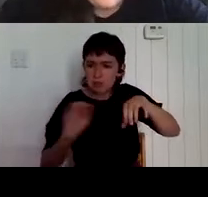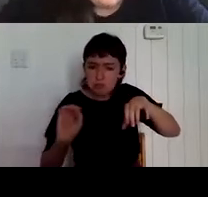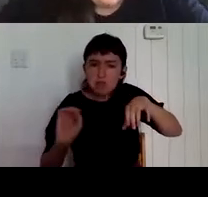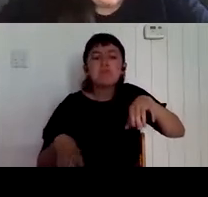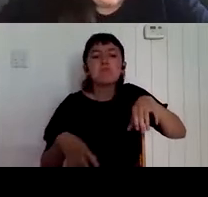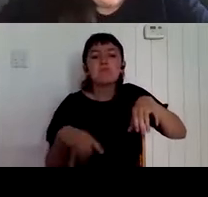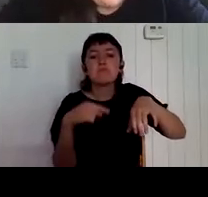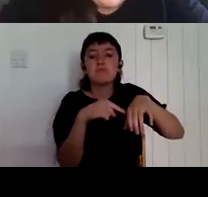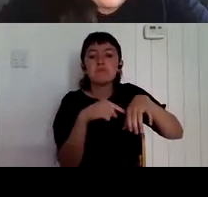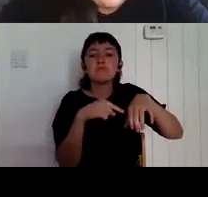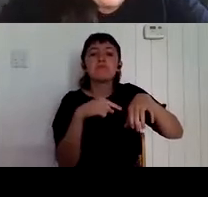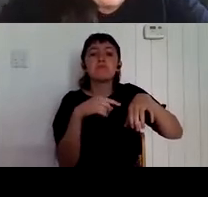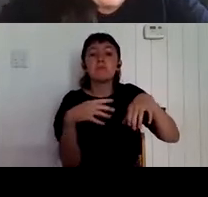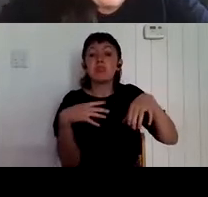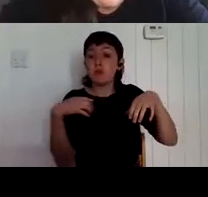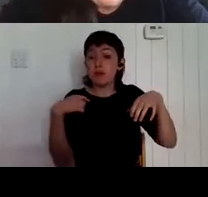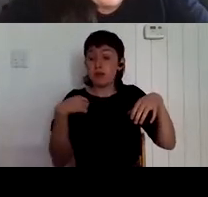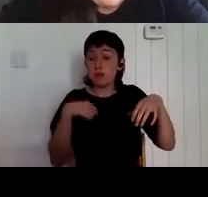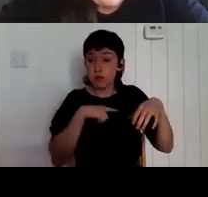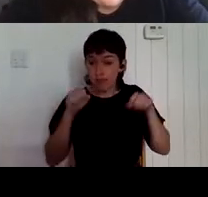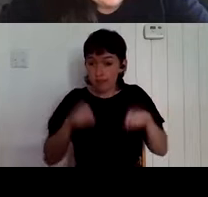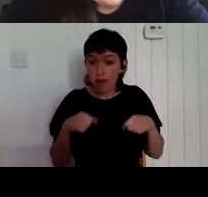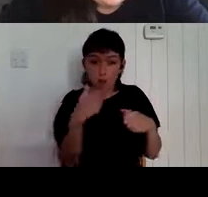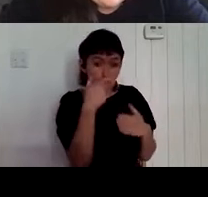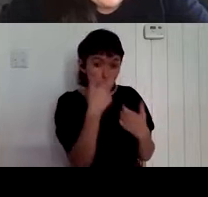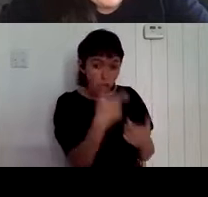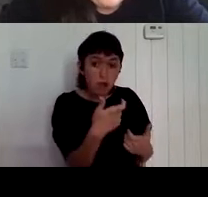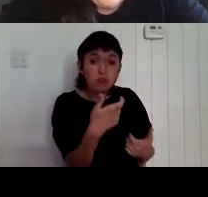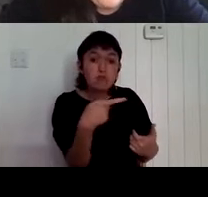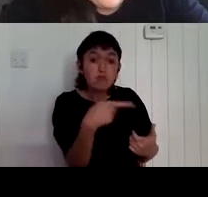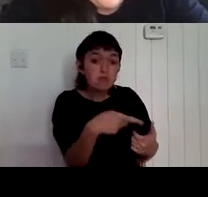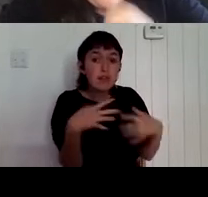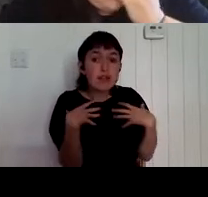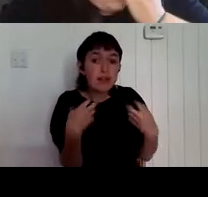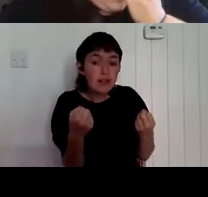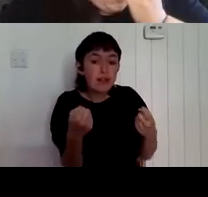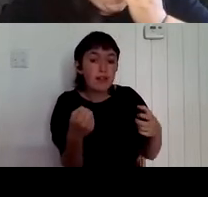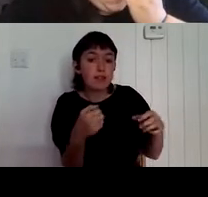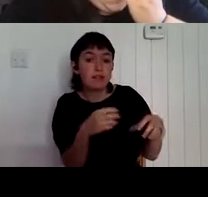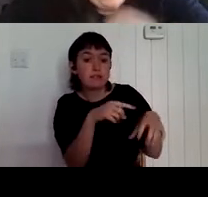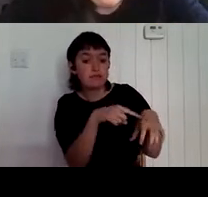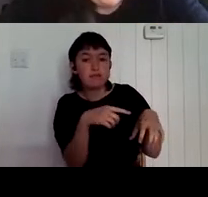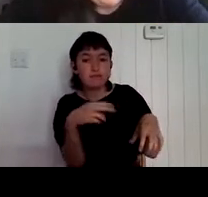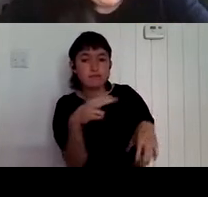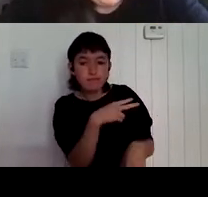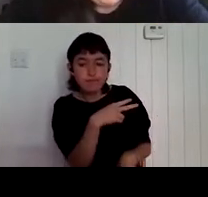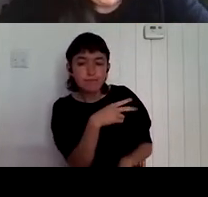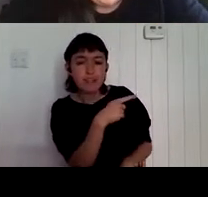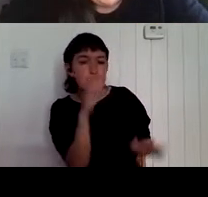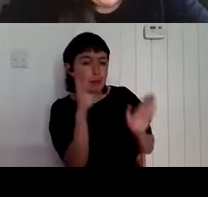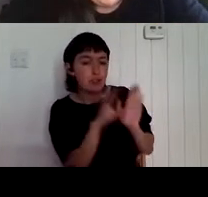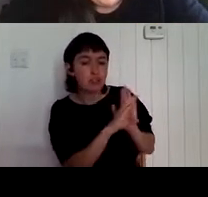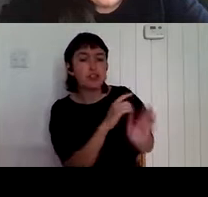to heal live is in this image. So, I'm looking at the surface of our